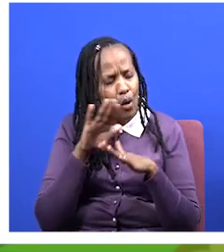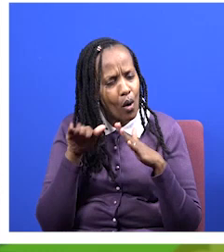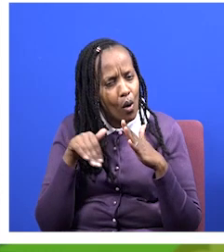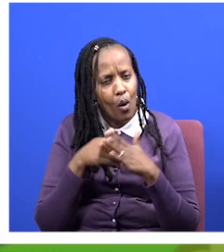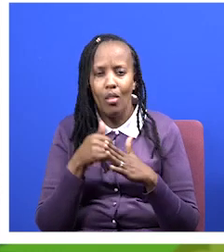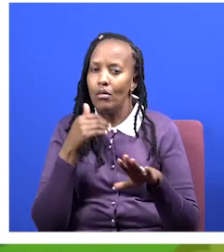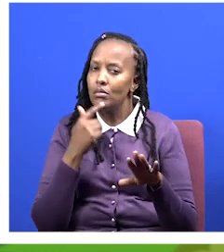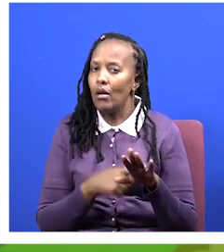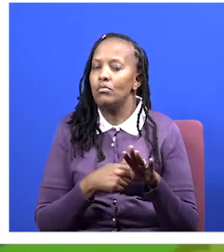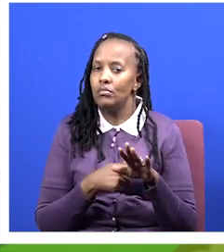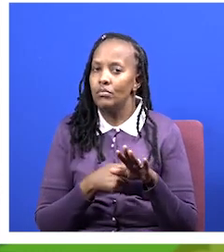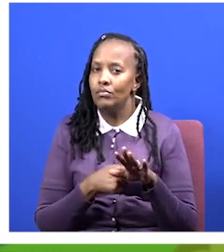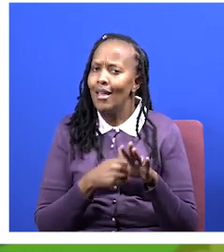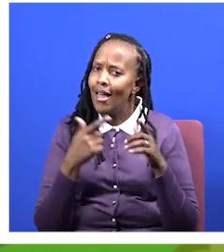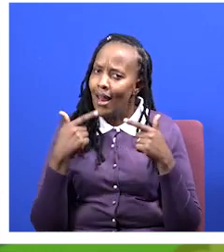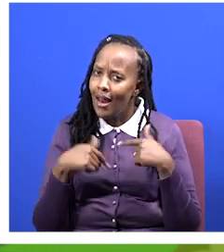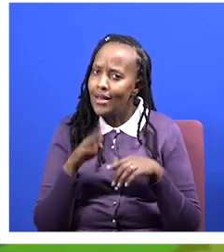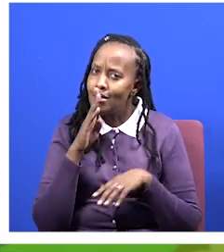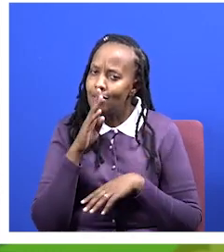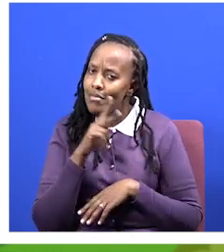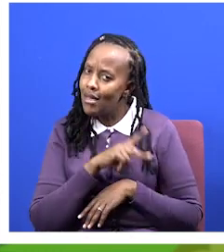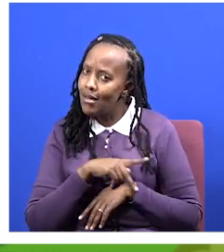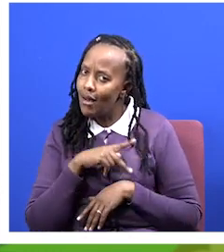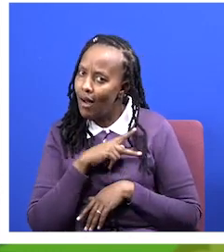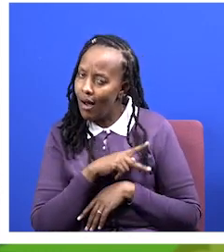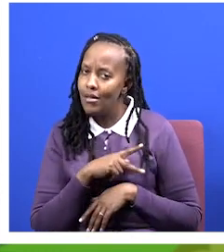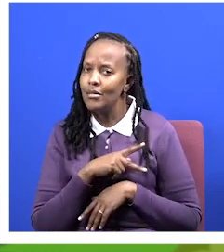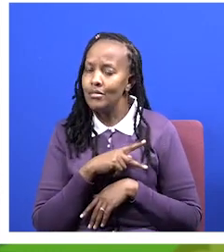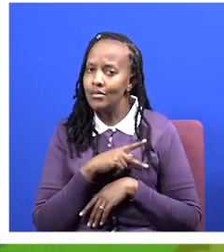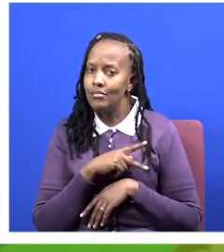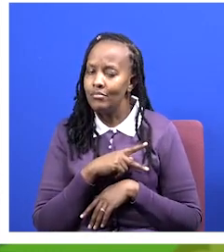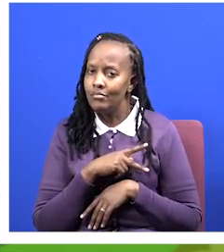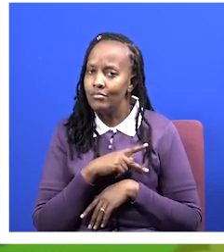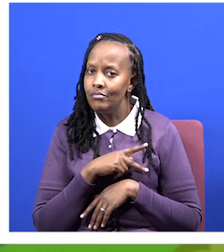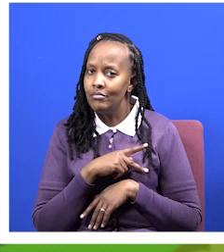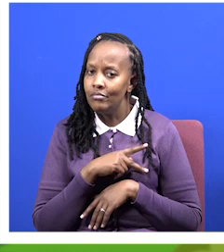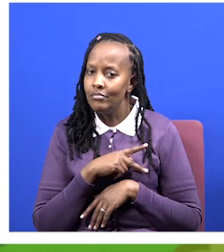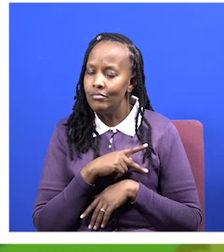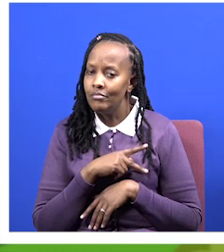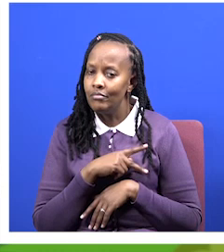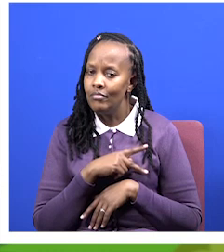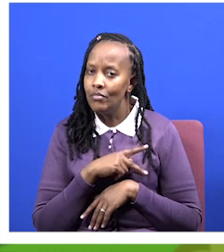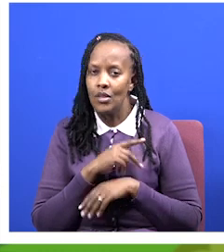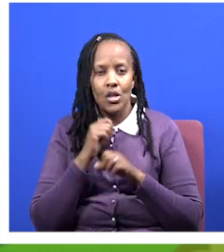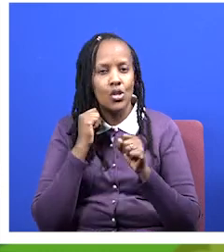the time. Let us be kind and treat people fairly.